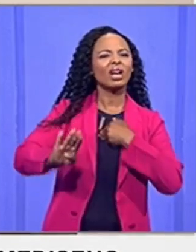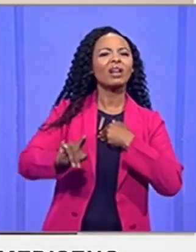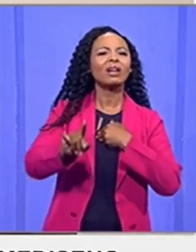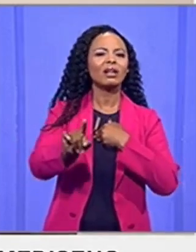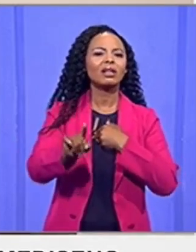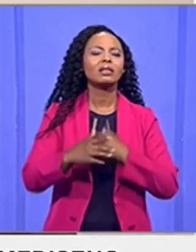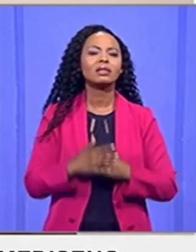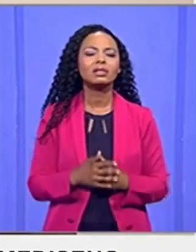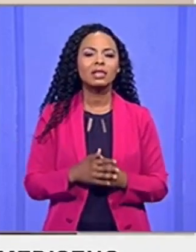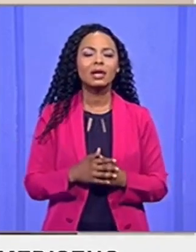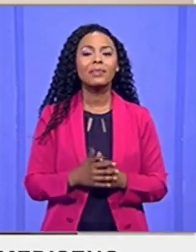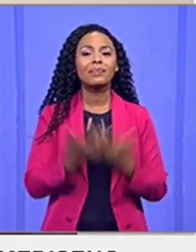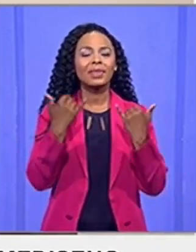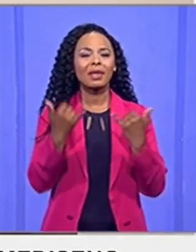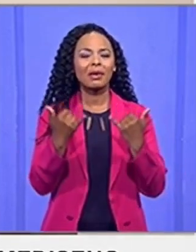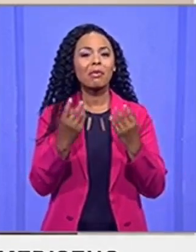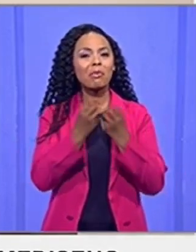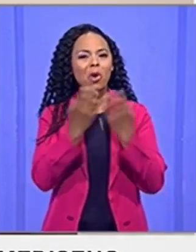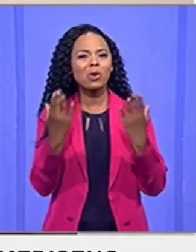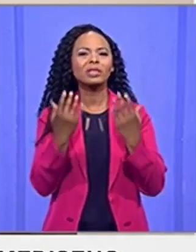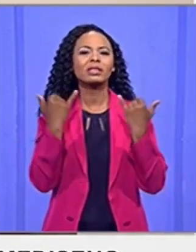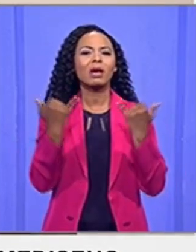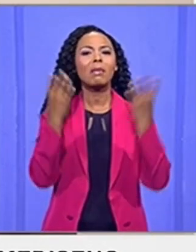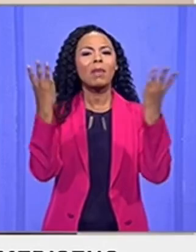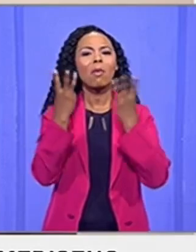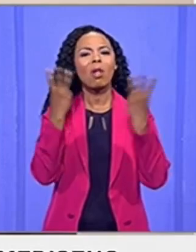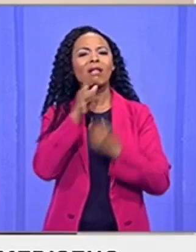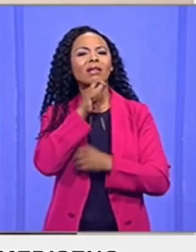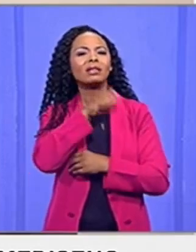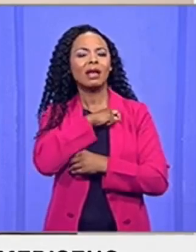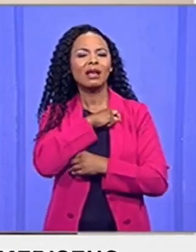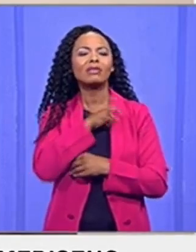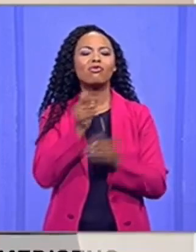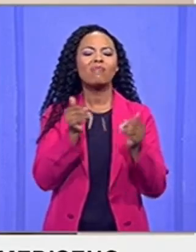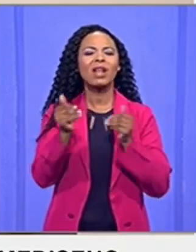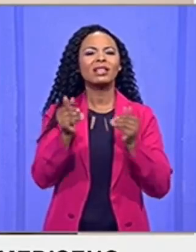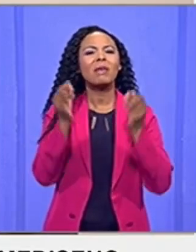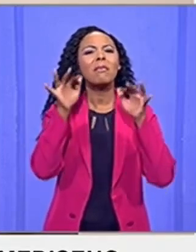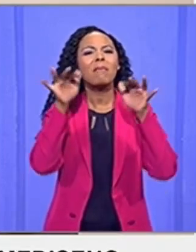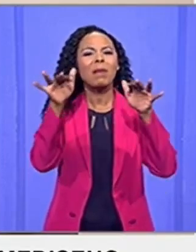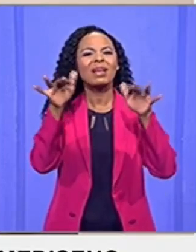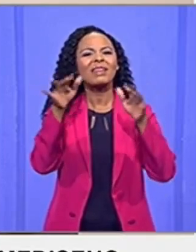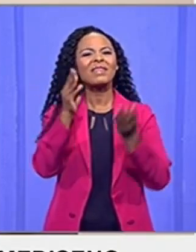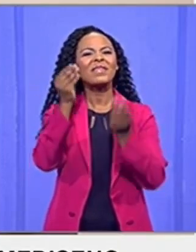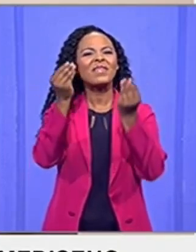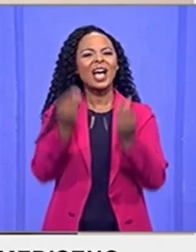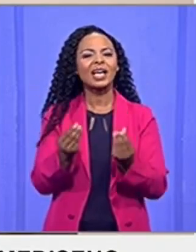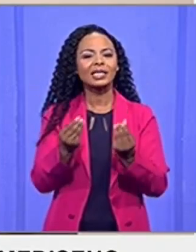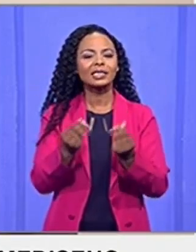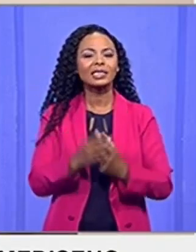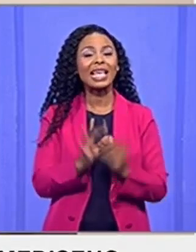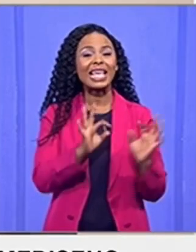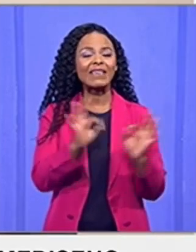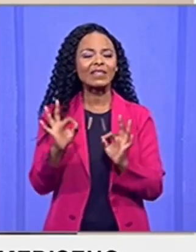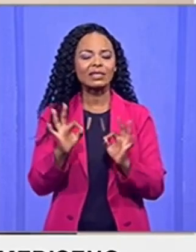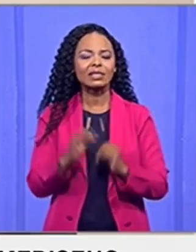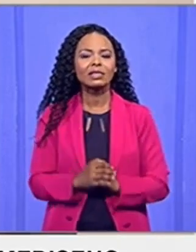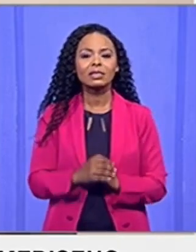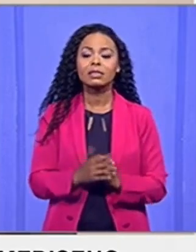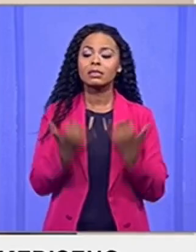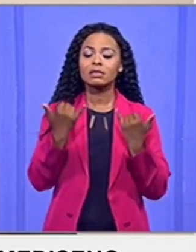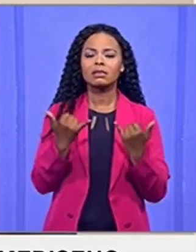risk eroding public trust in our capacity to manage public funds effectively. With less and less